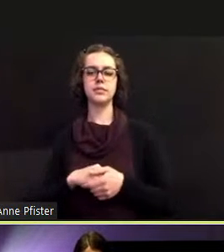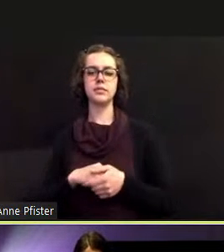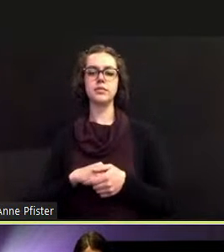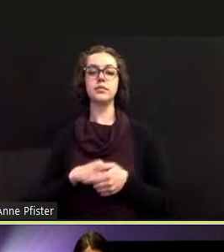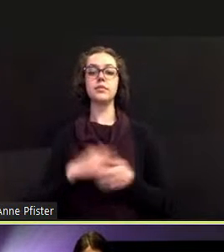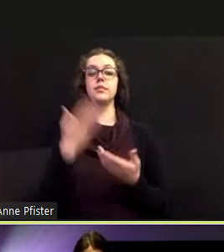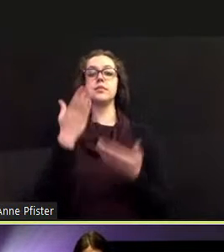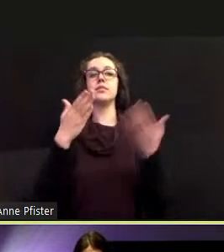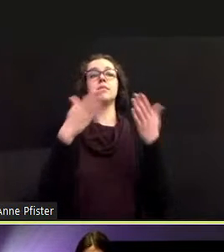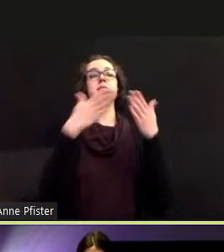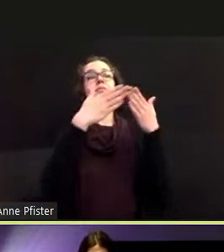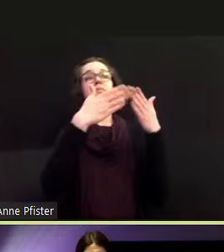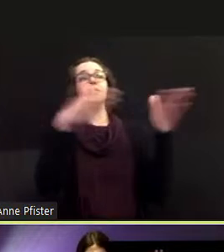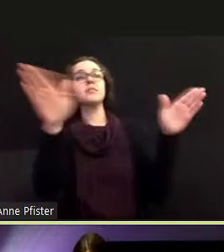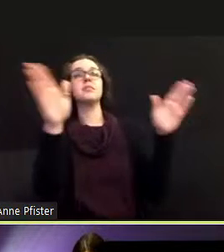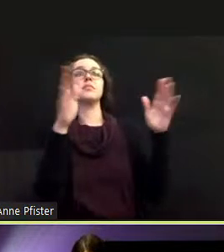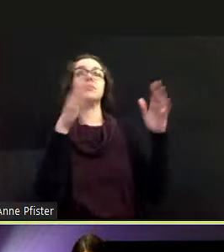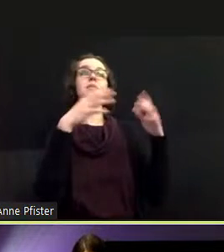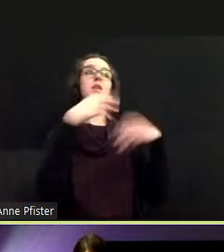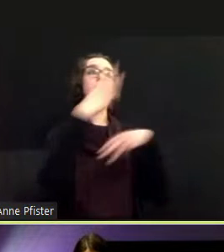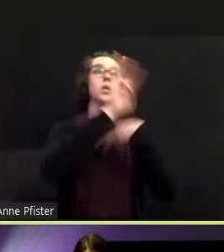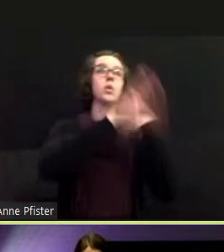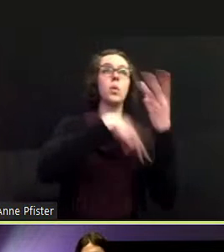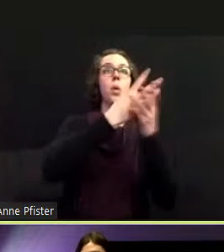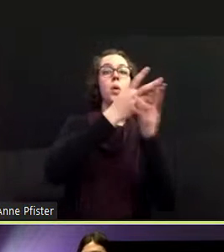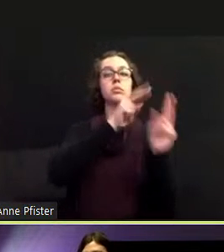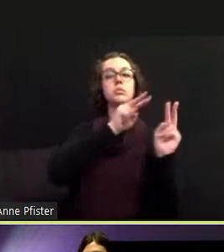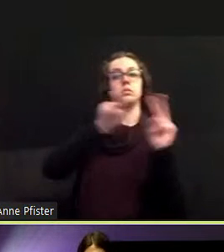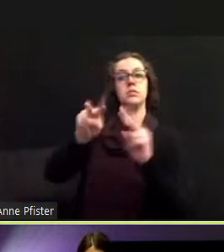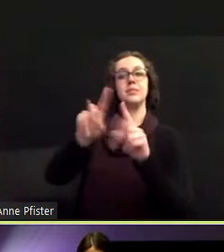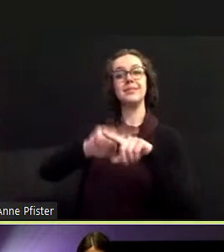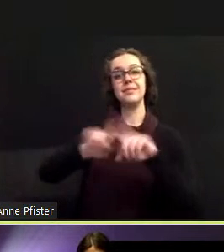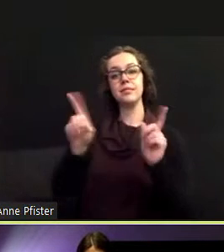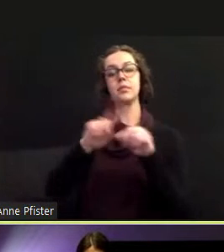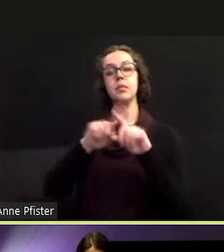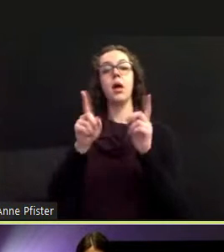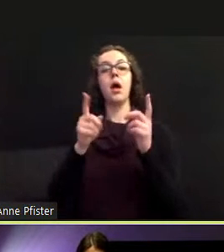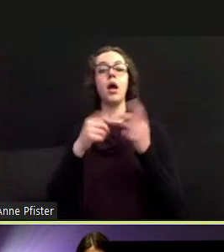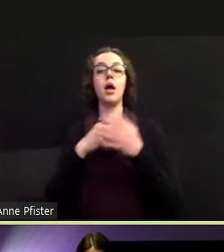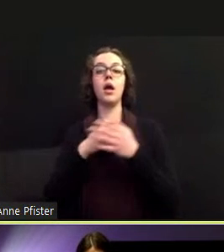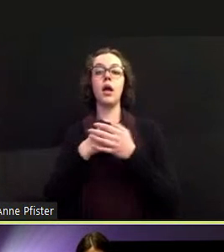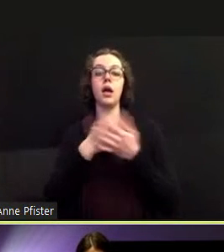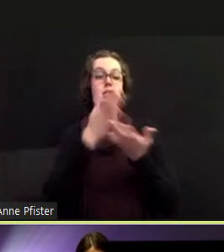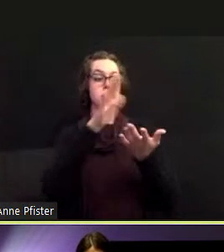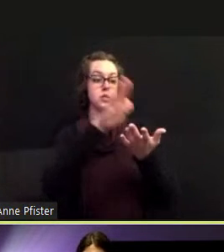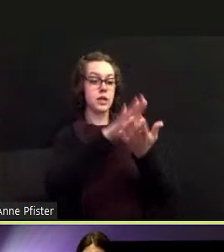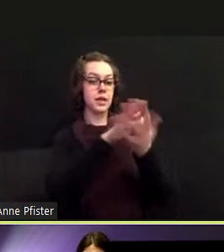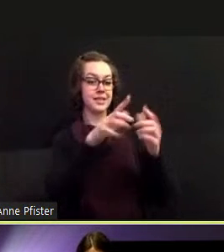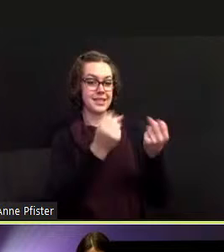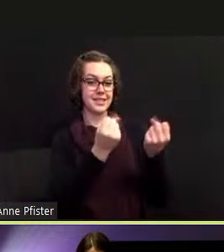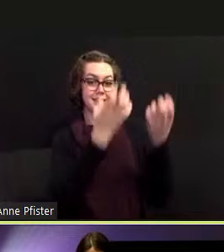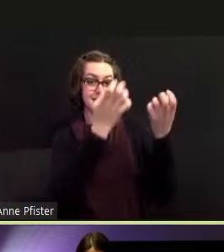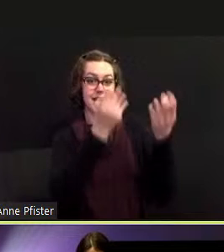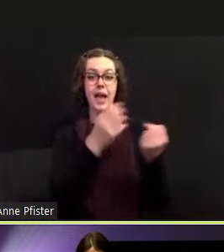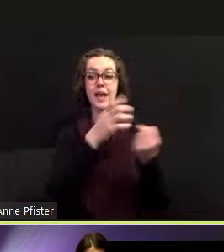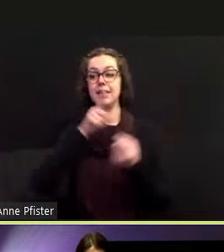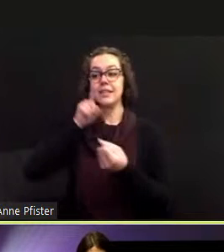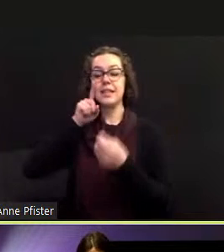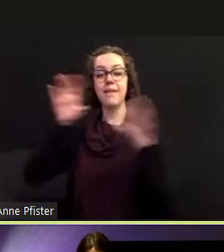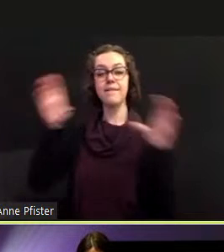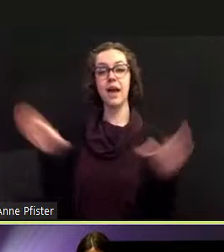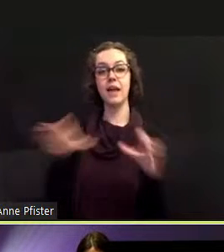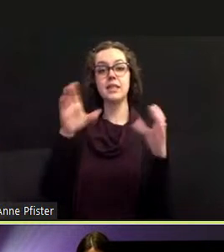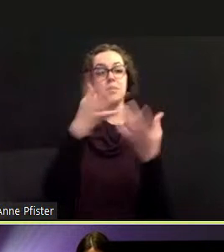publics and be consequential in the quote world, the close relationship between scholarship about sign languages, deaf activism, social